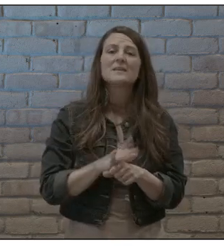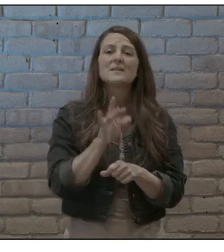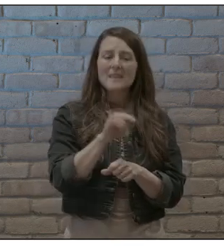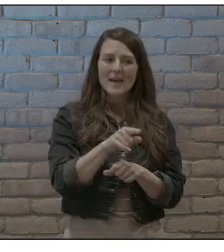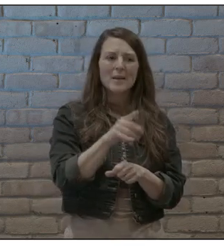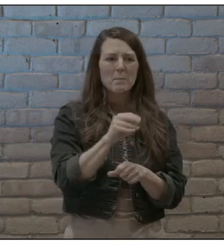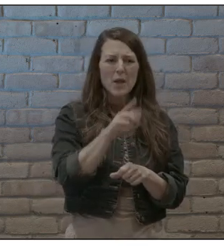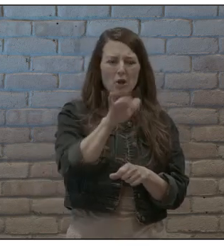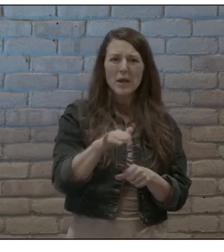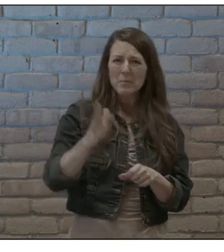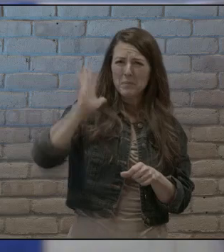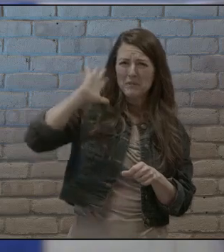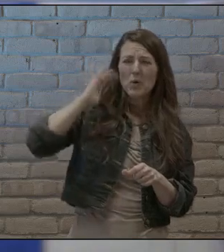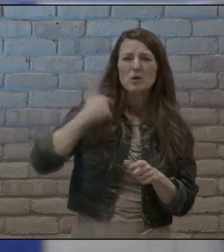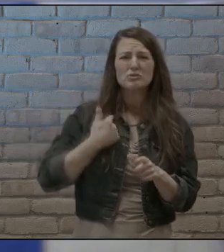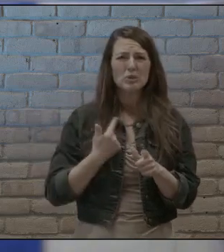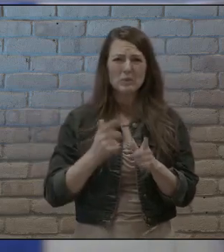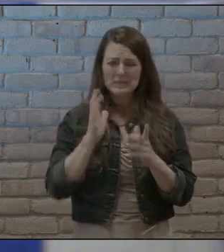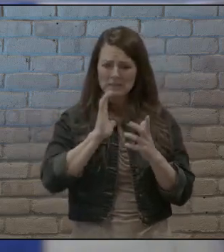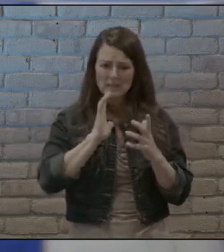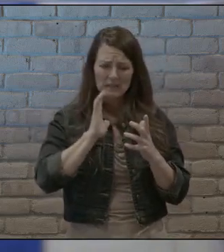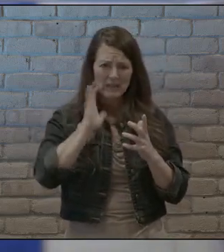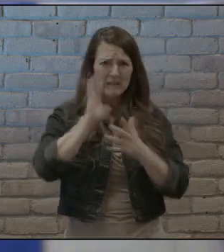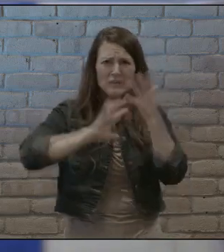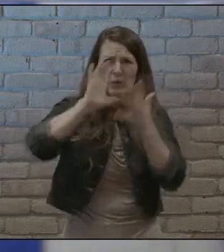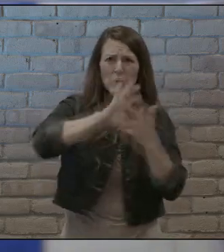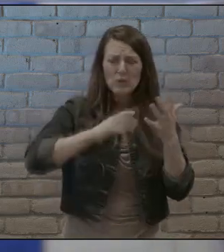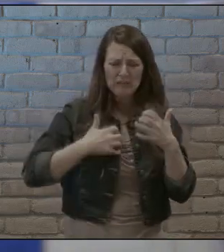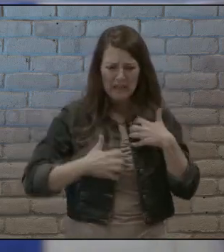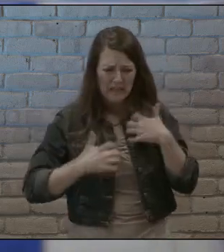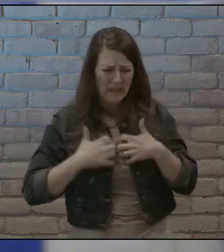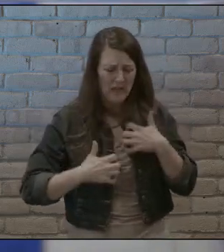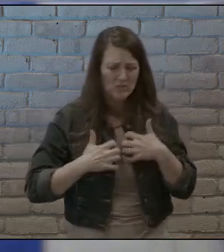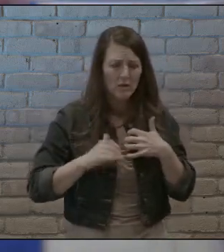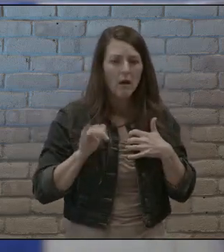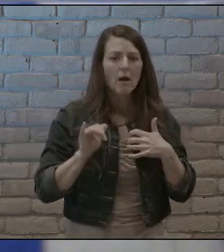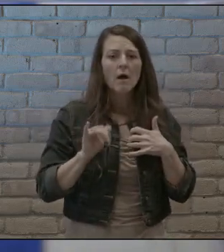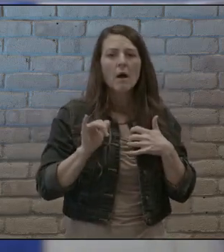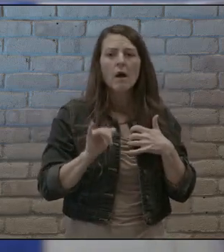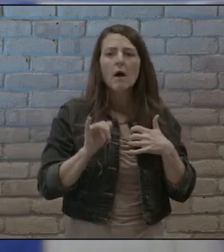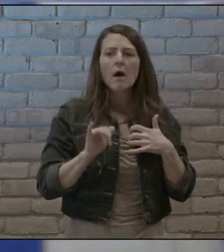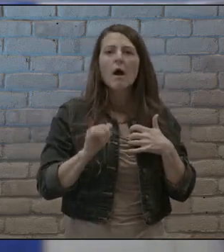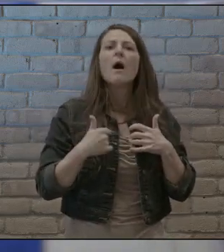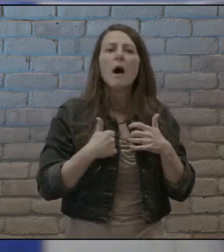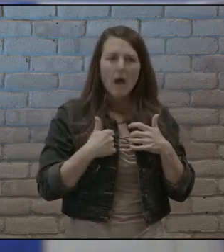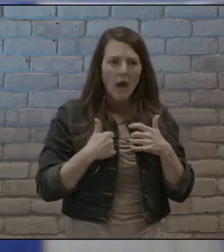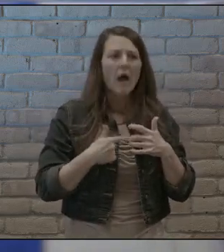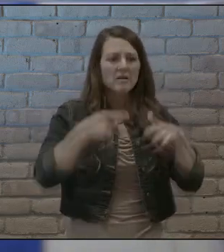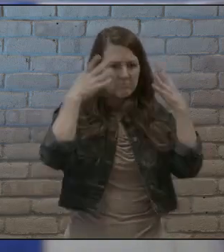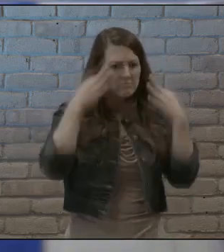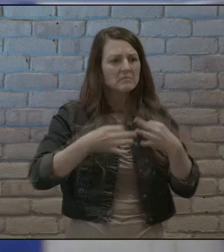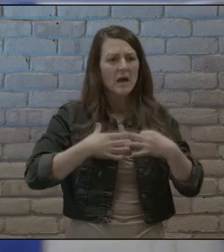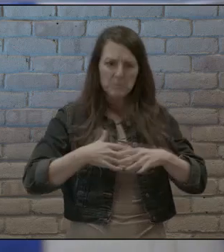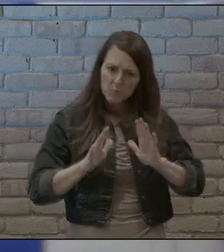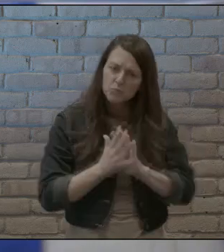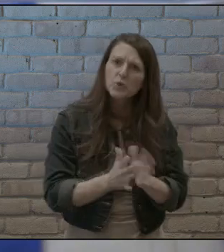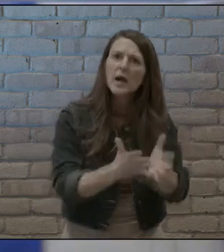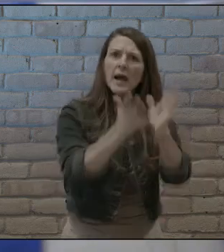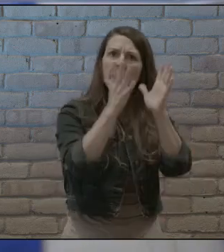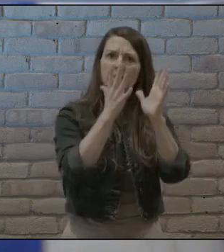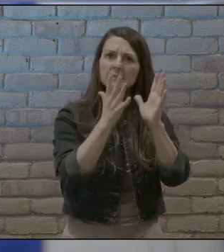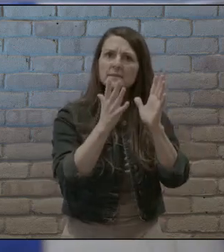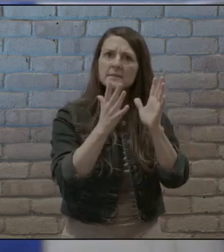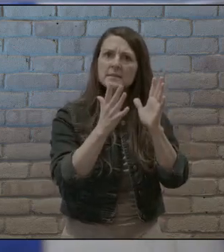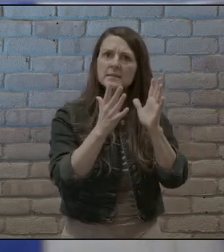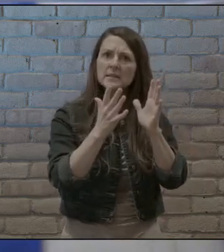Mary from being confused and disturbed to saying, "You know what? I am praising God